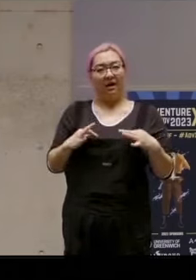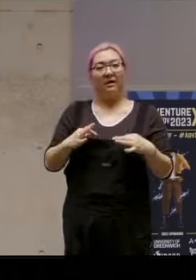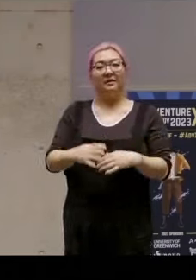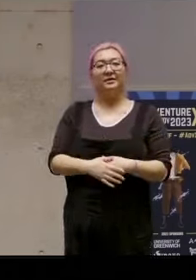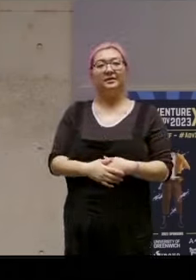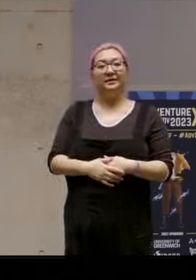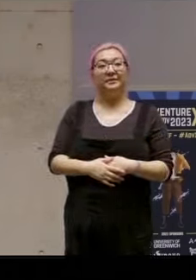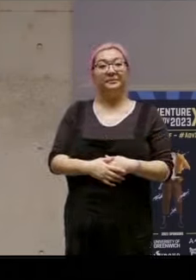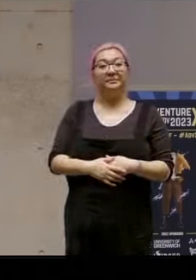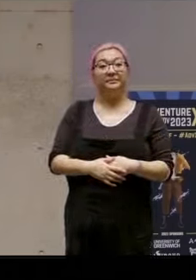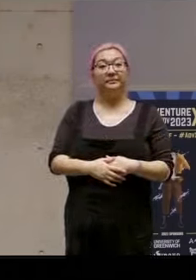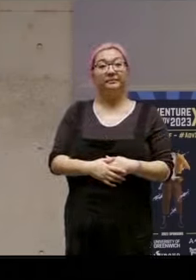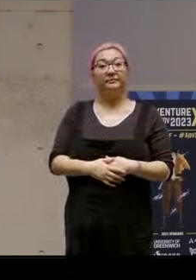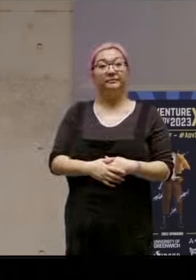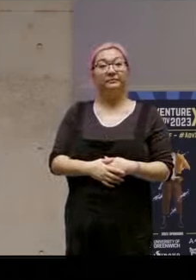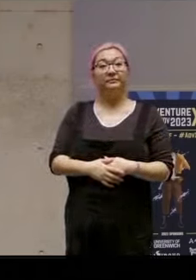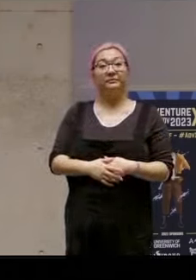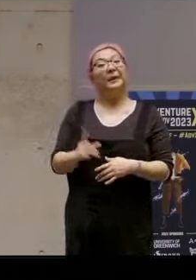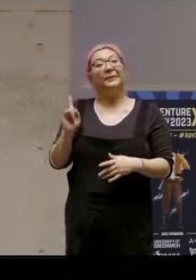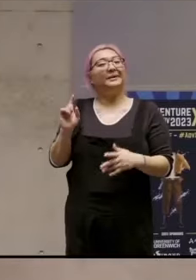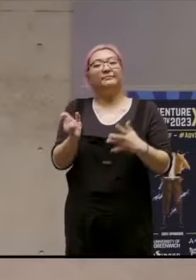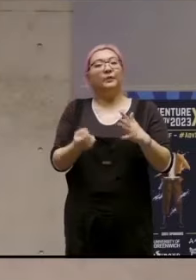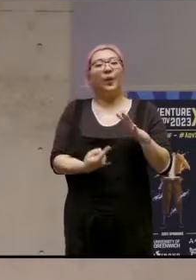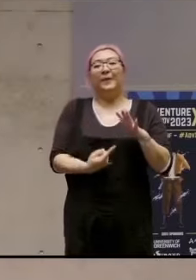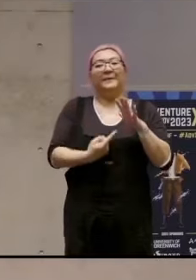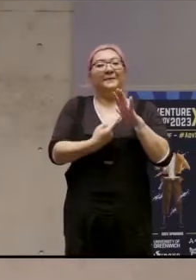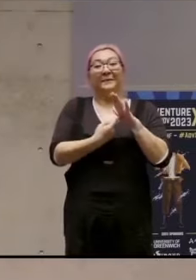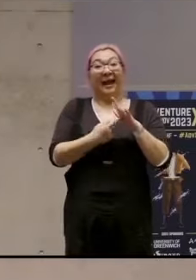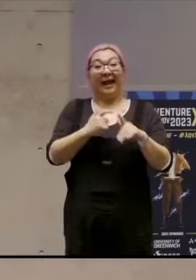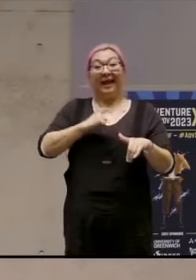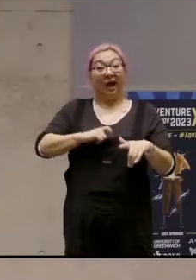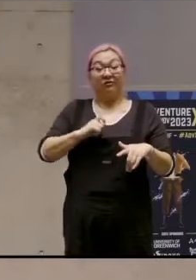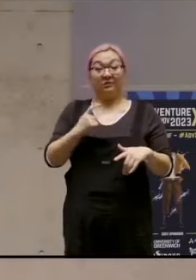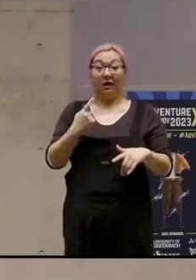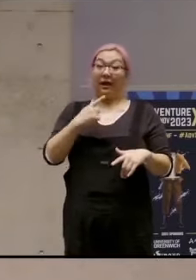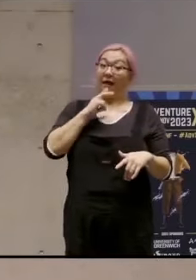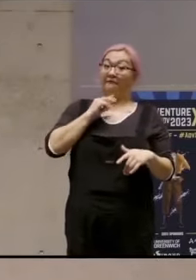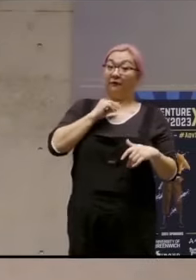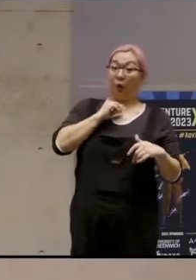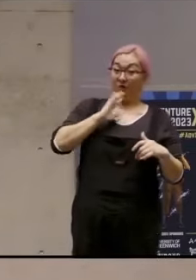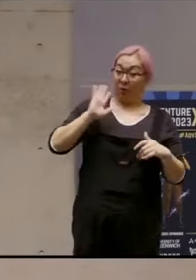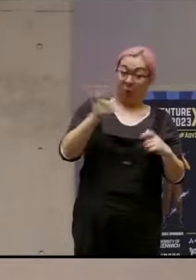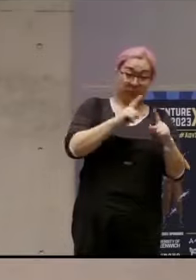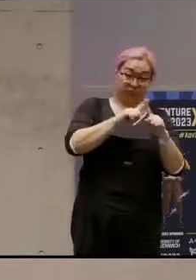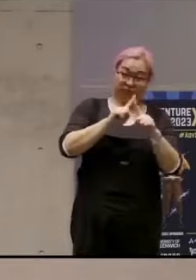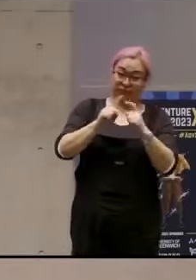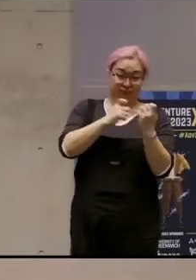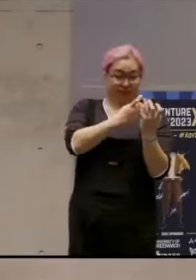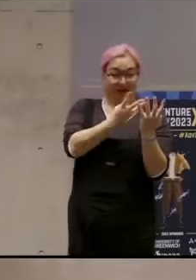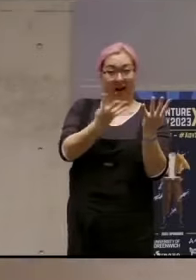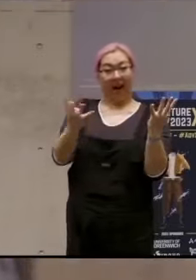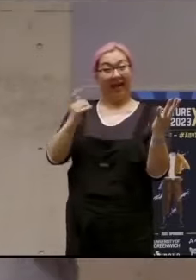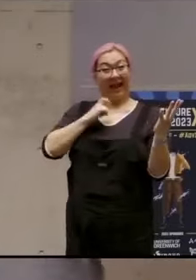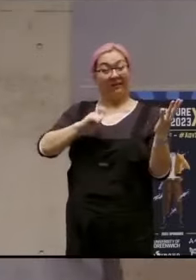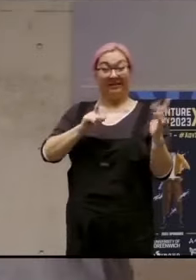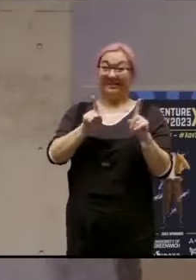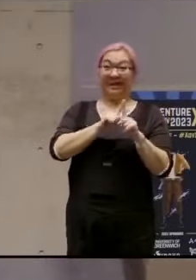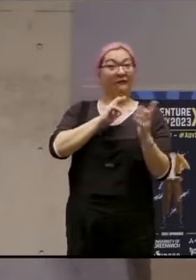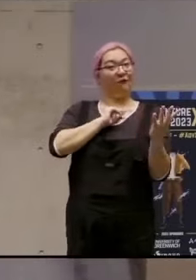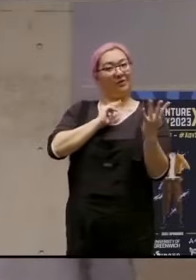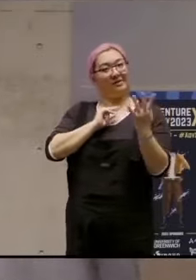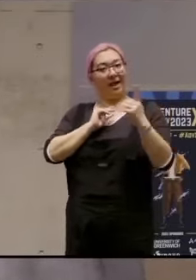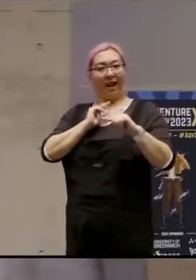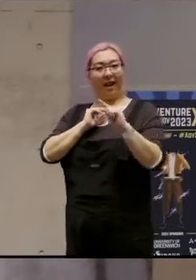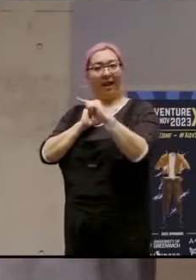main character, all characters this time. The game tells the story of a teenager trying to save his dysfunctional